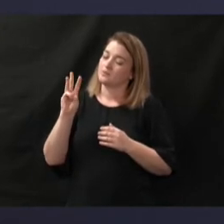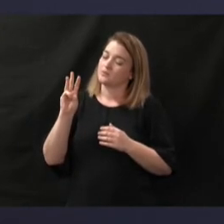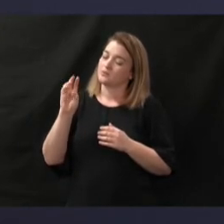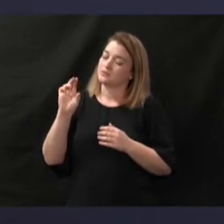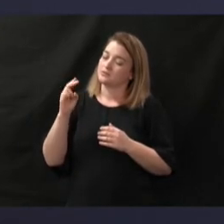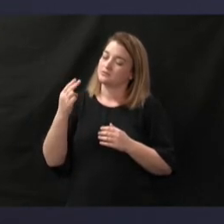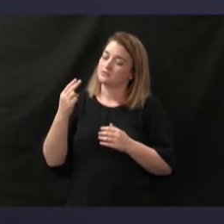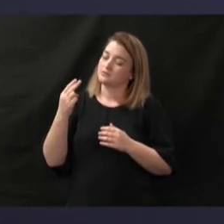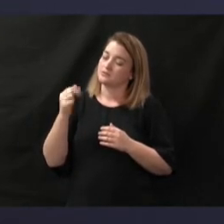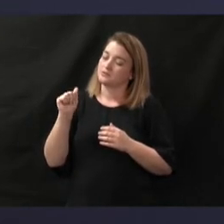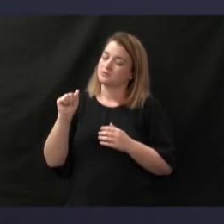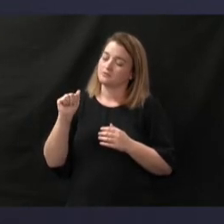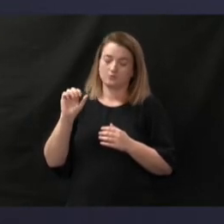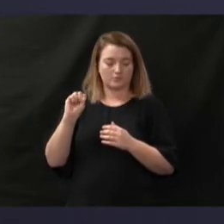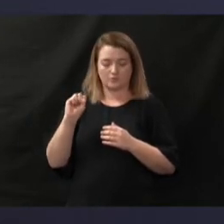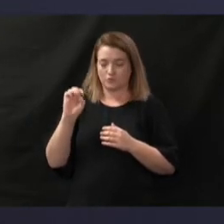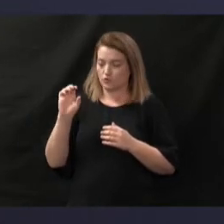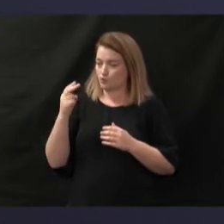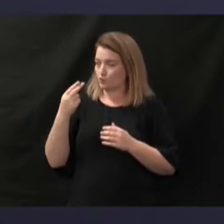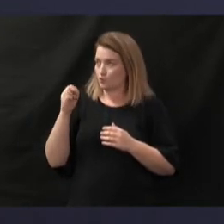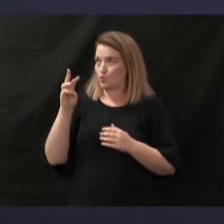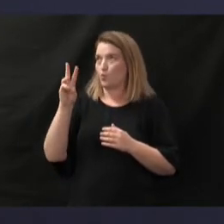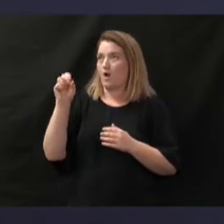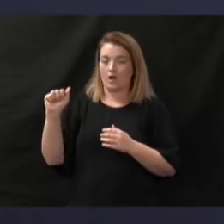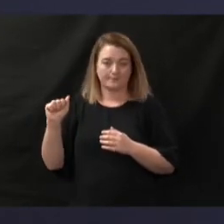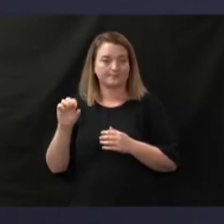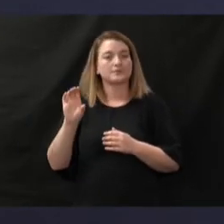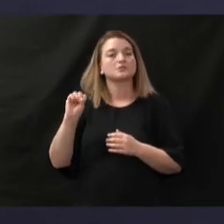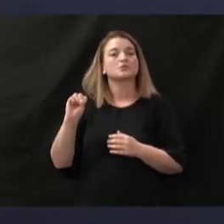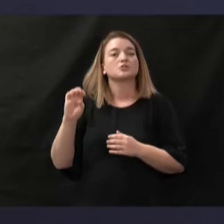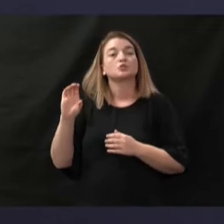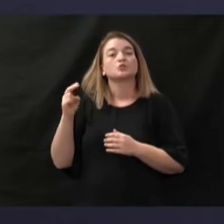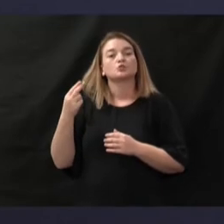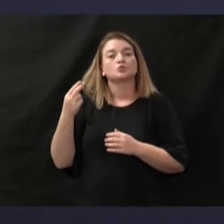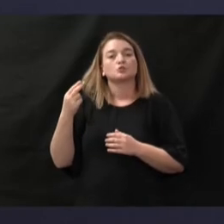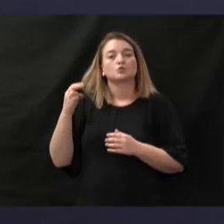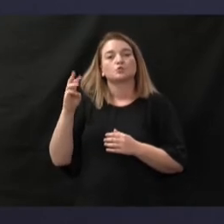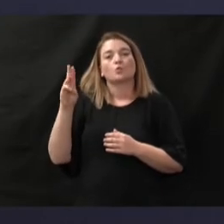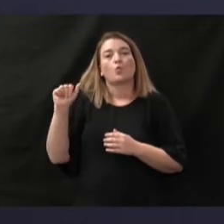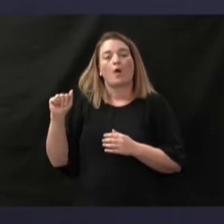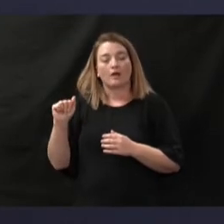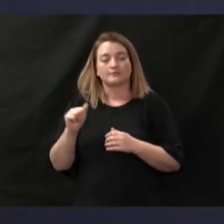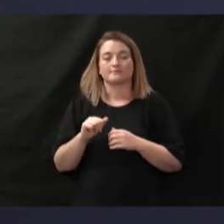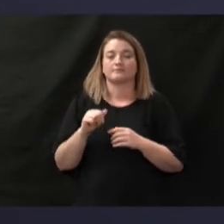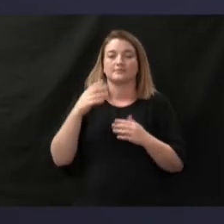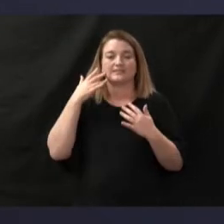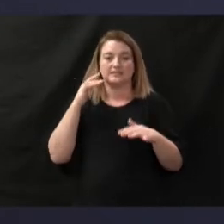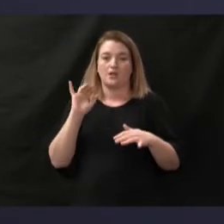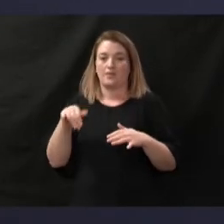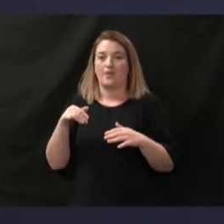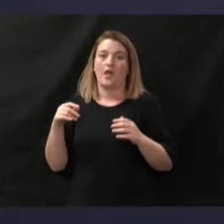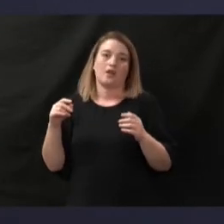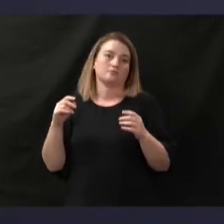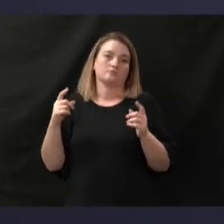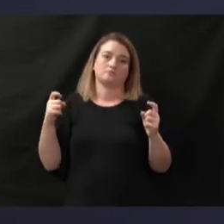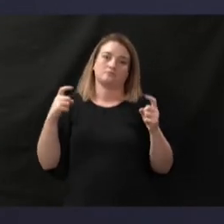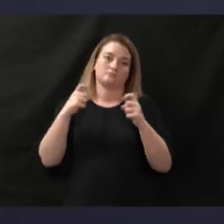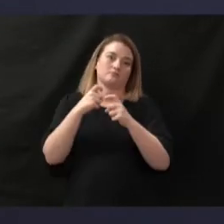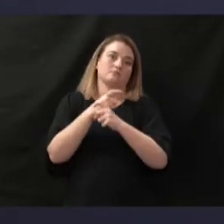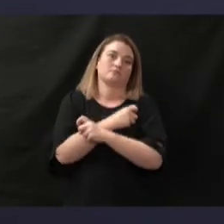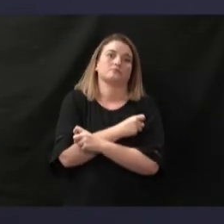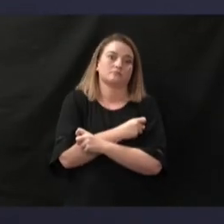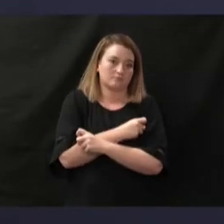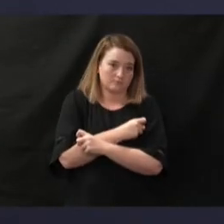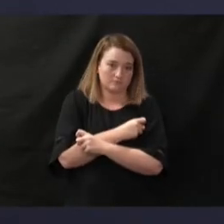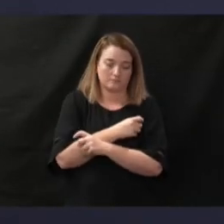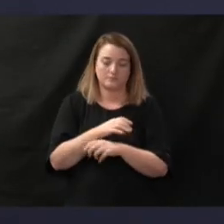this is why we do it this way, and this is very helpful for kids. You got to figure out a way for them to remember. When I was